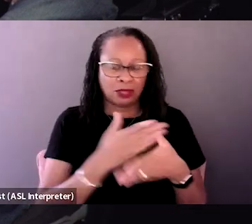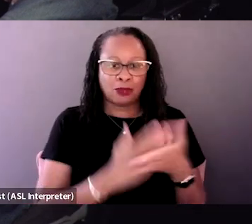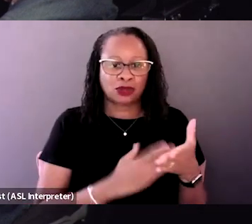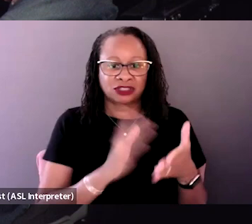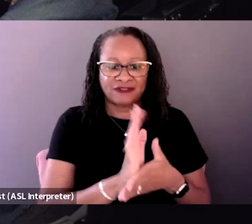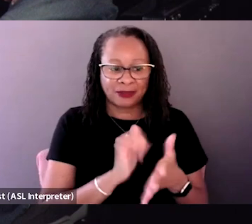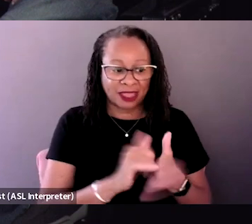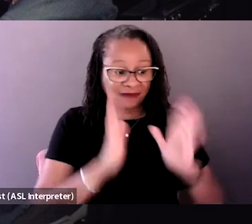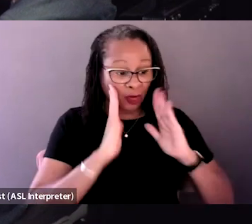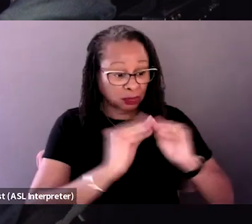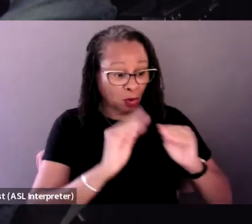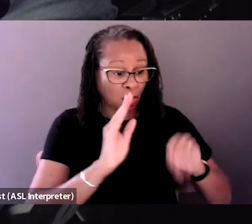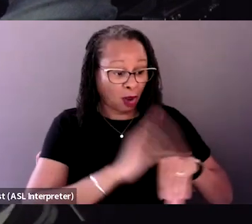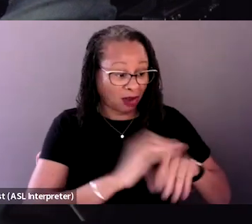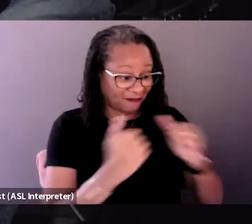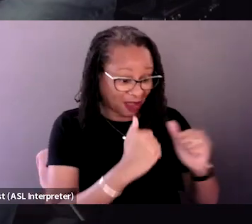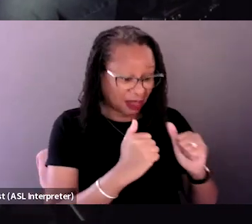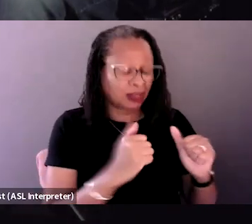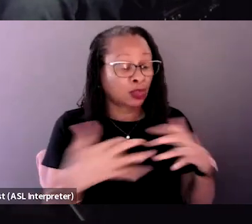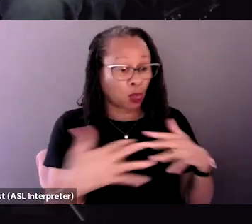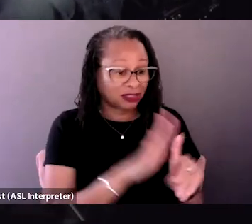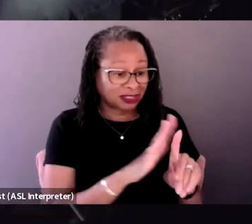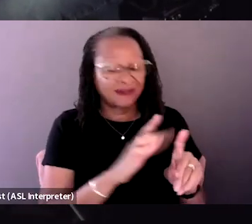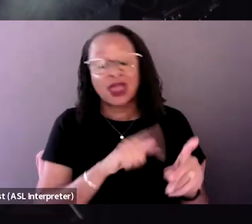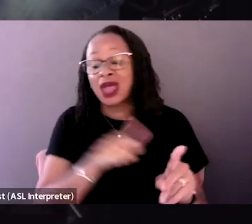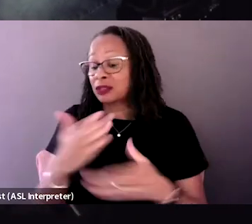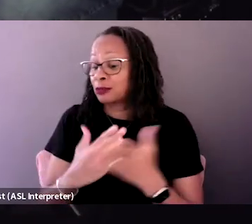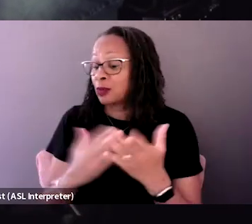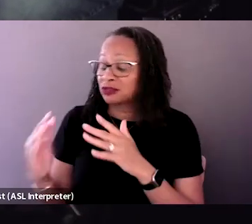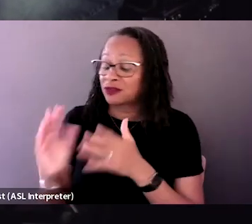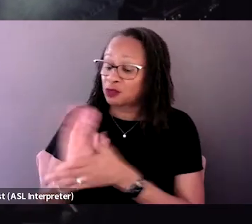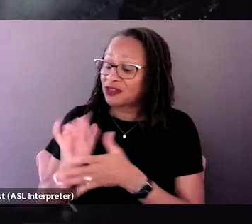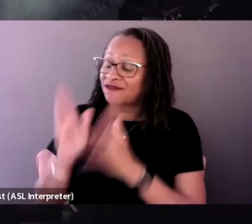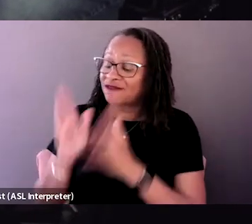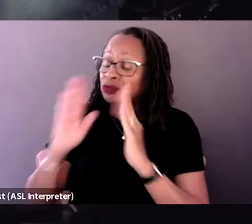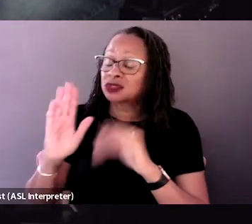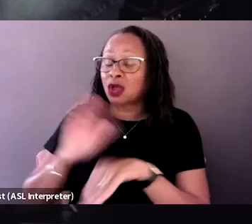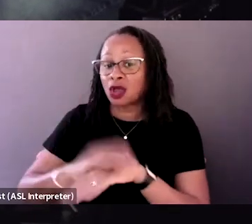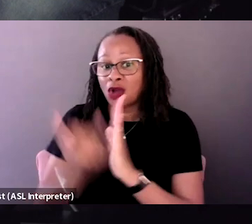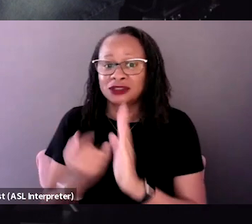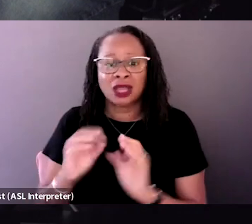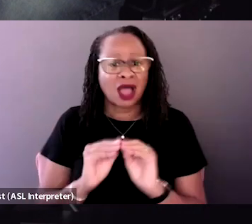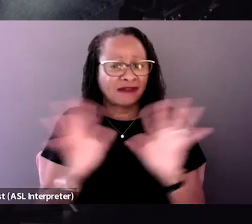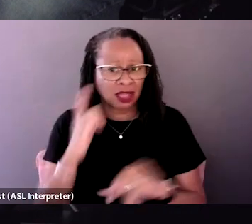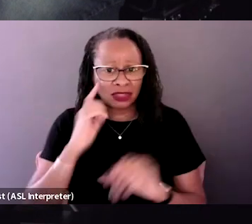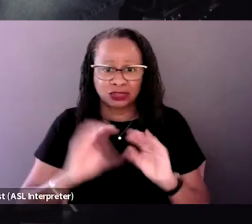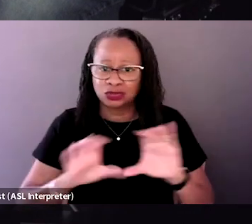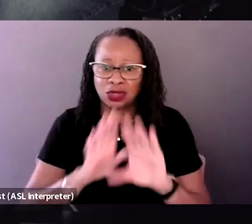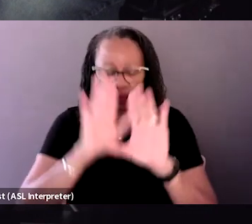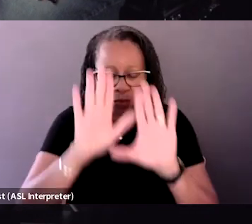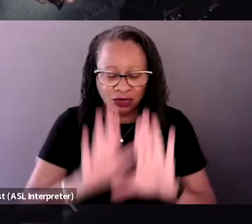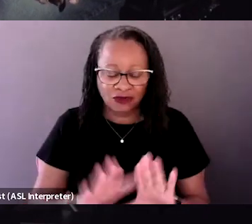delineation between the parts of the film that focus more on the fighting, the war itself, and those that focus on the art. Obviously, I thought you guys did a really